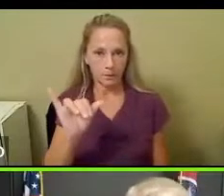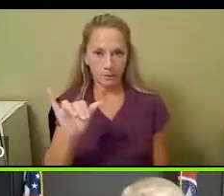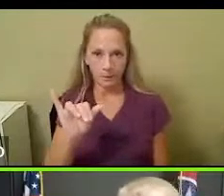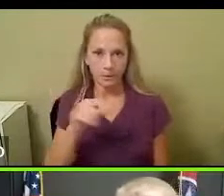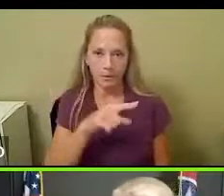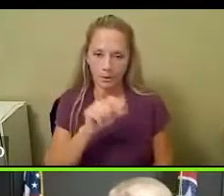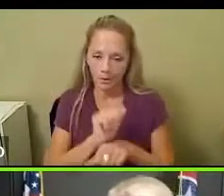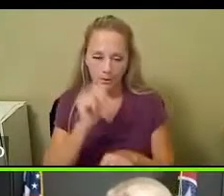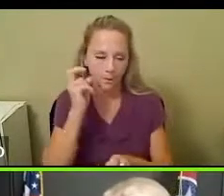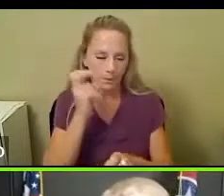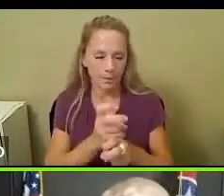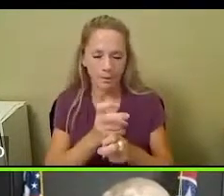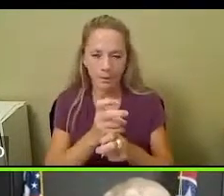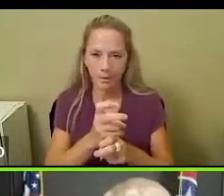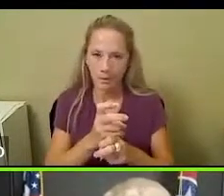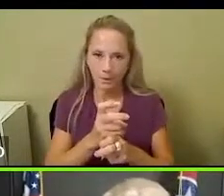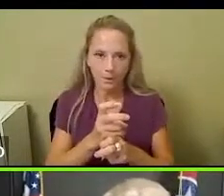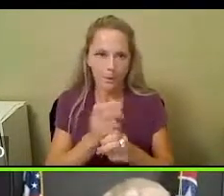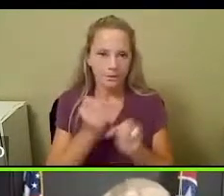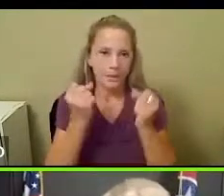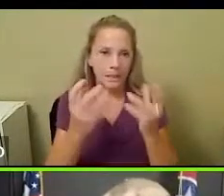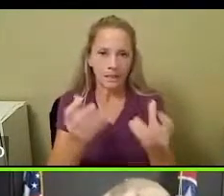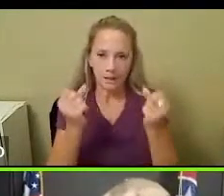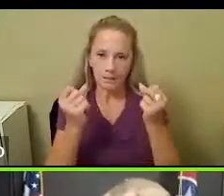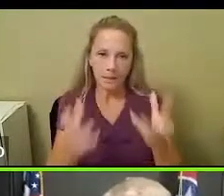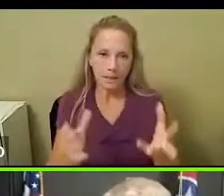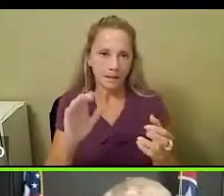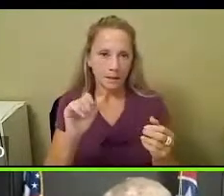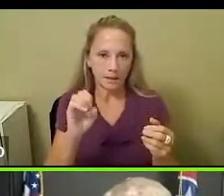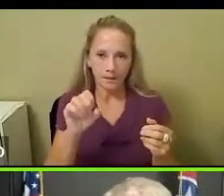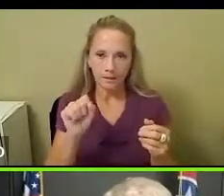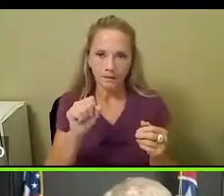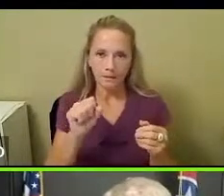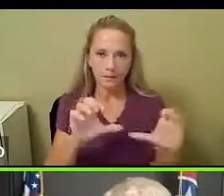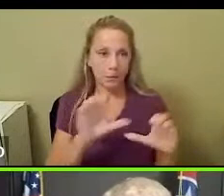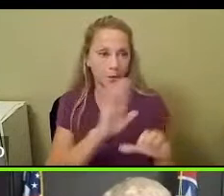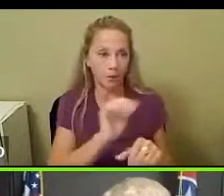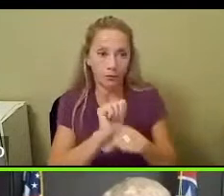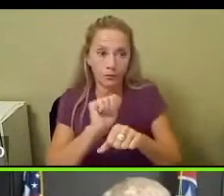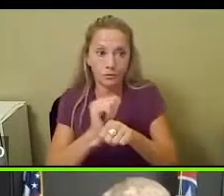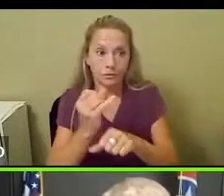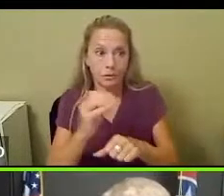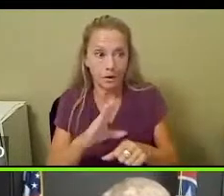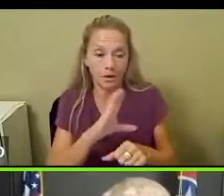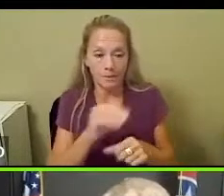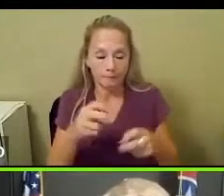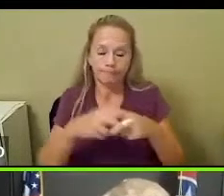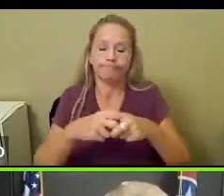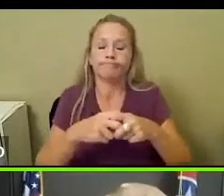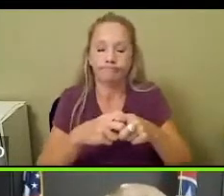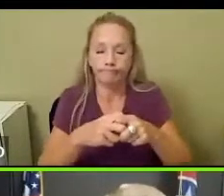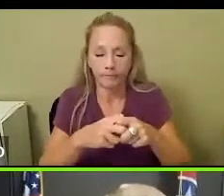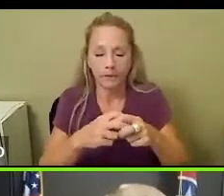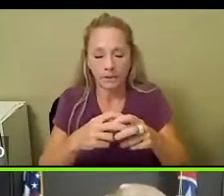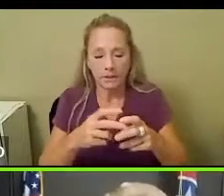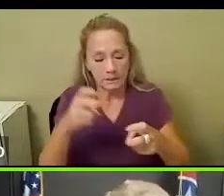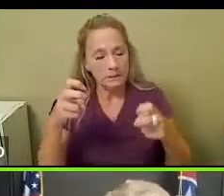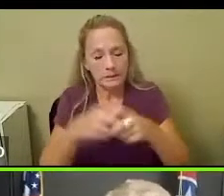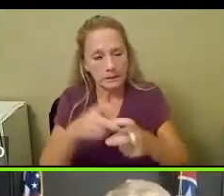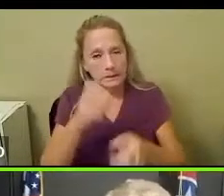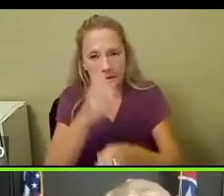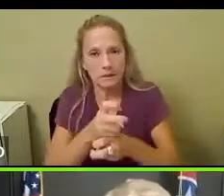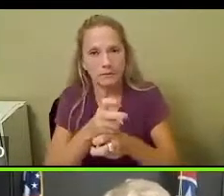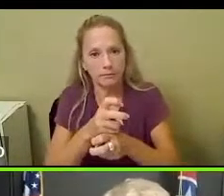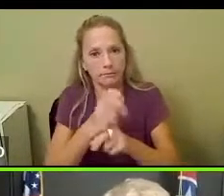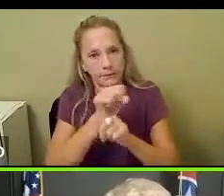They work hard, and in many cases, they're just doing their job, and they're doing it in difficult situations.